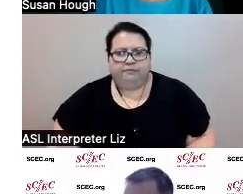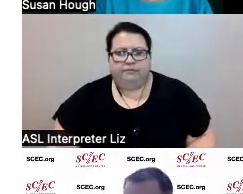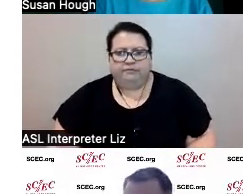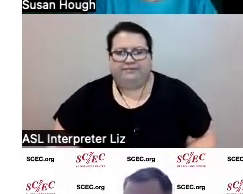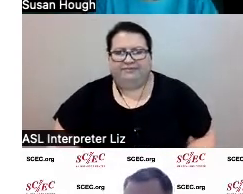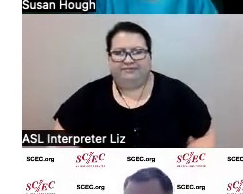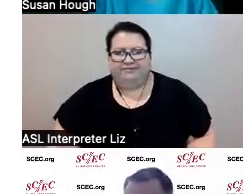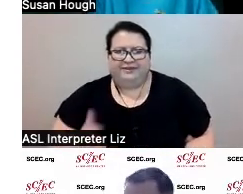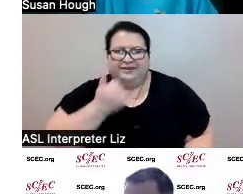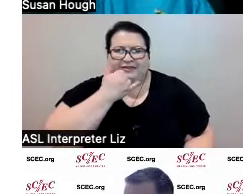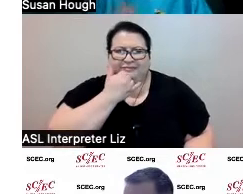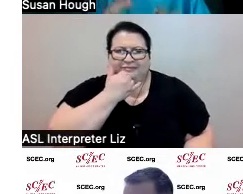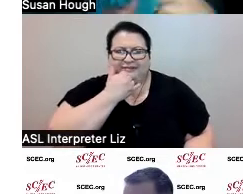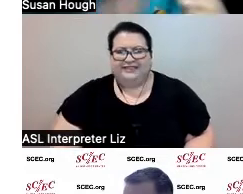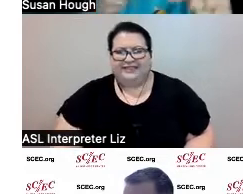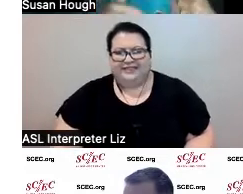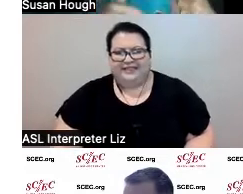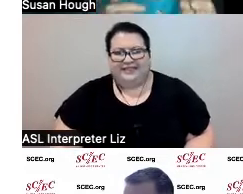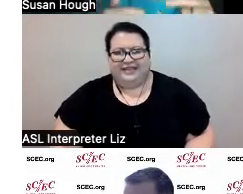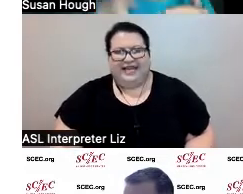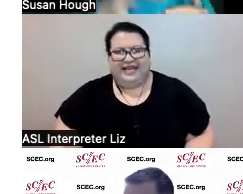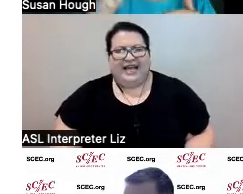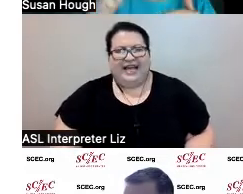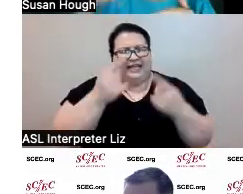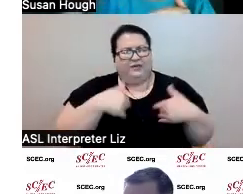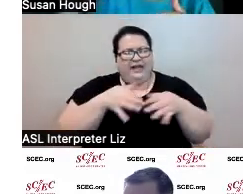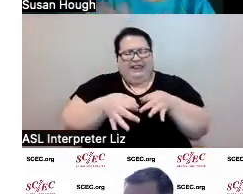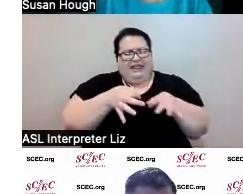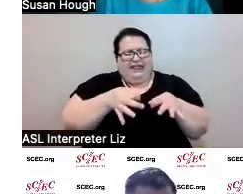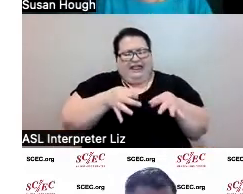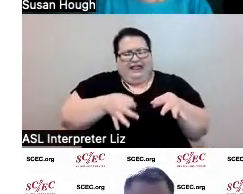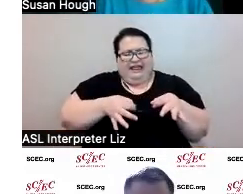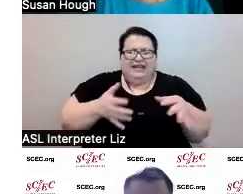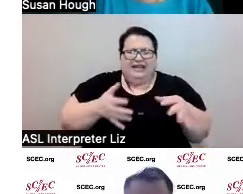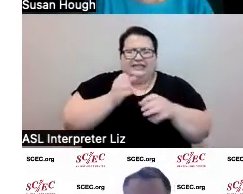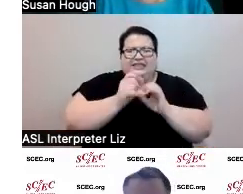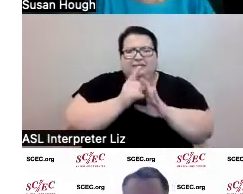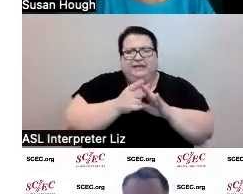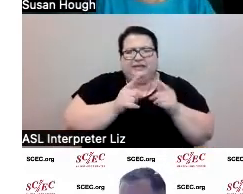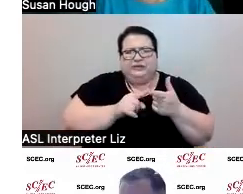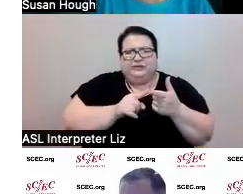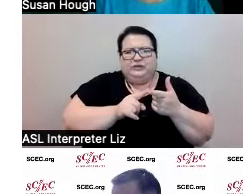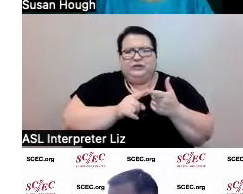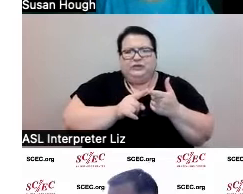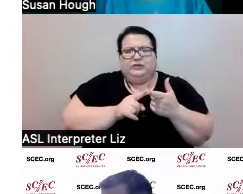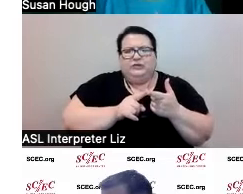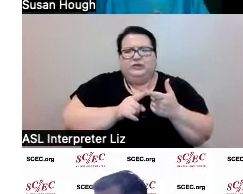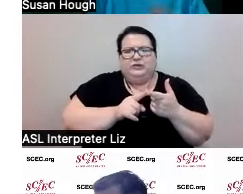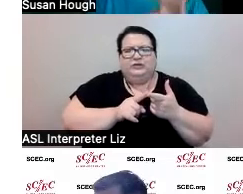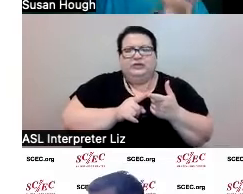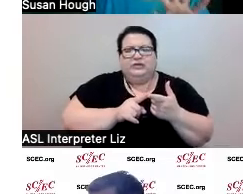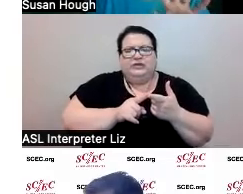Okay, whoops. I think there's a delay so that it takes a minute for the slide to come up. So it's